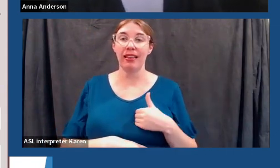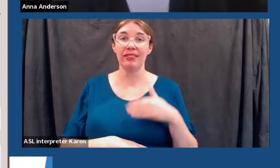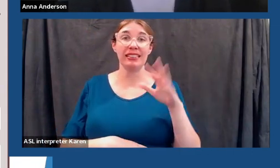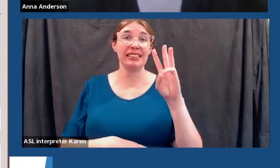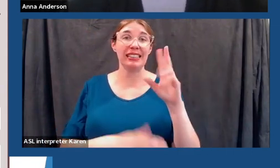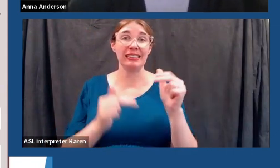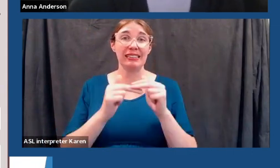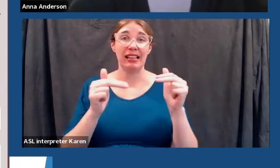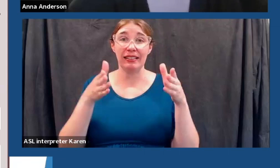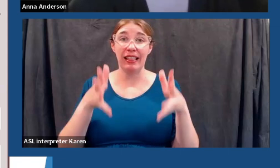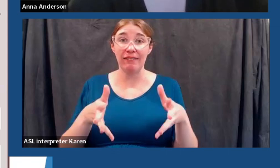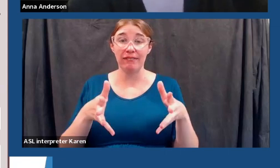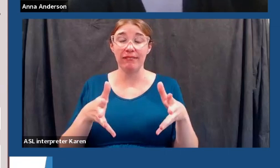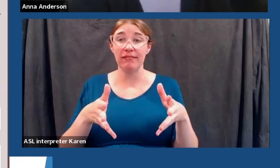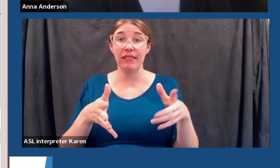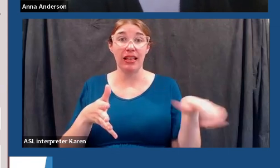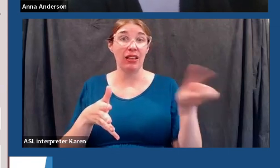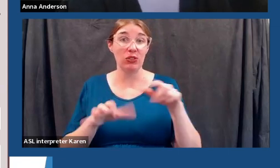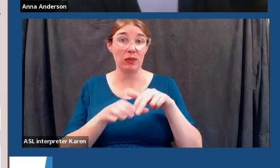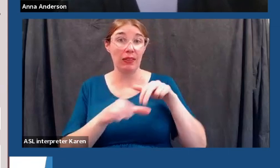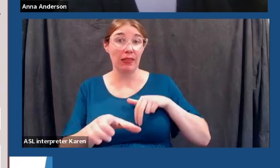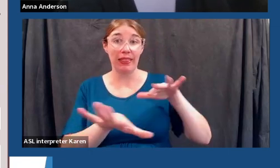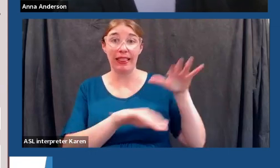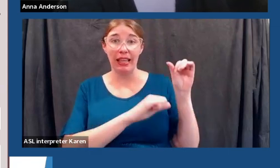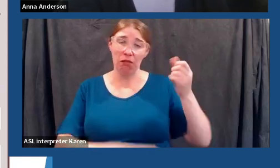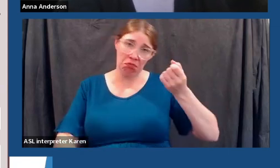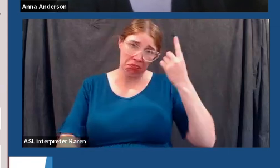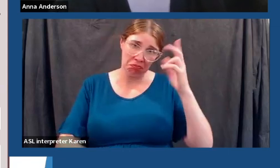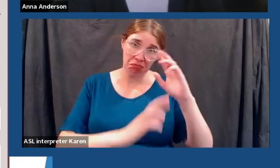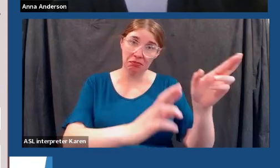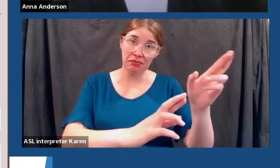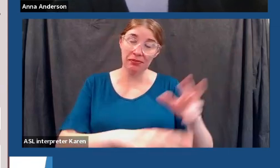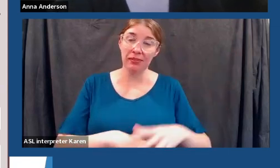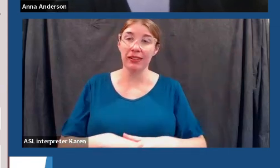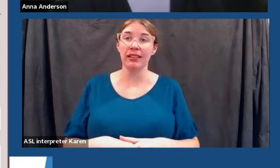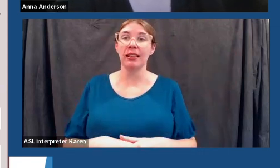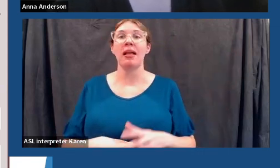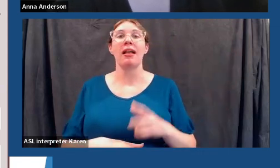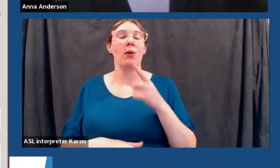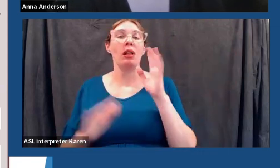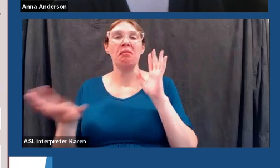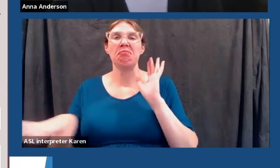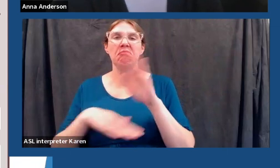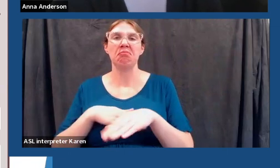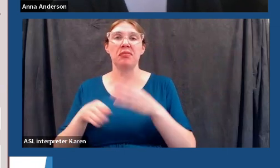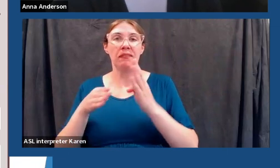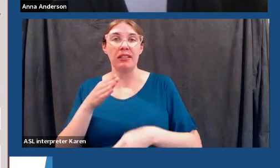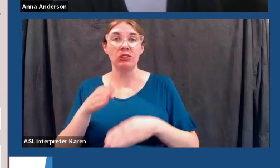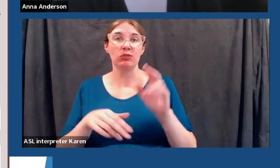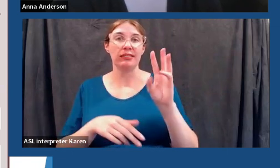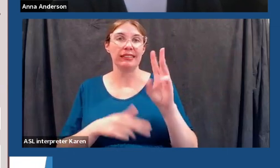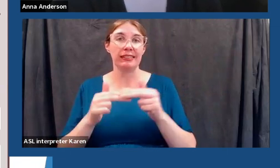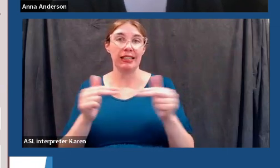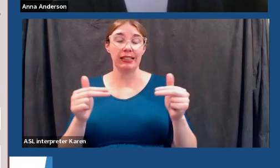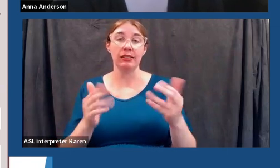left, and if you would like to jump off, I understand, but we will be finishing this out. And again, we will have this information up